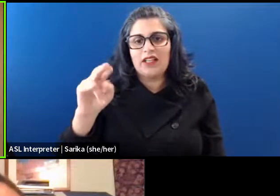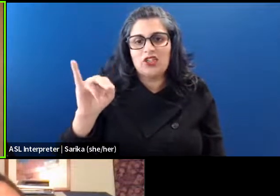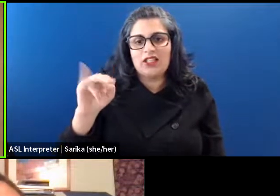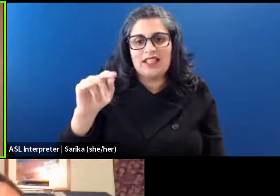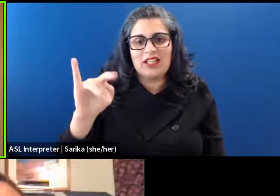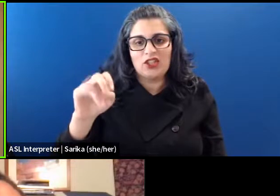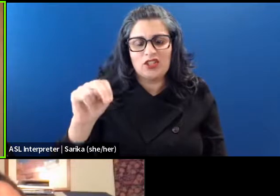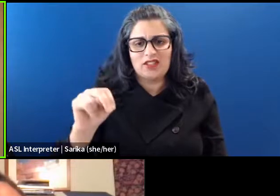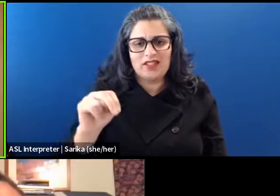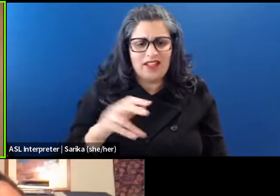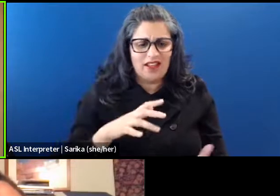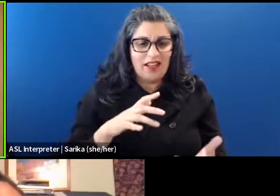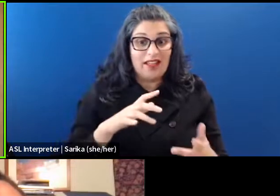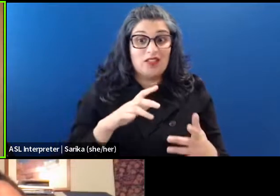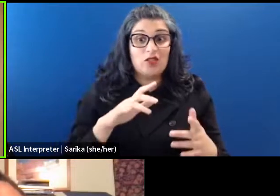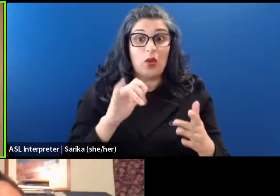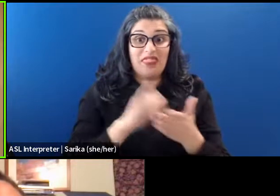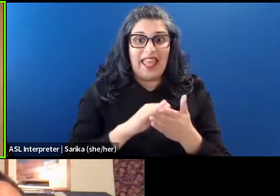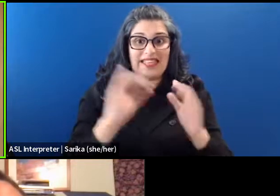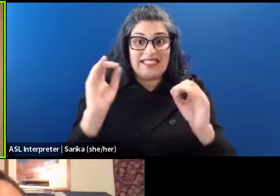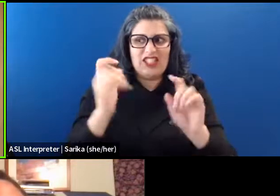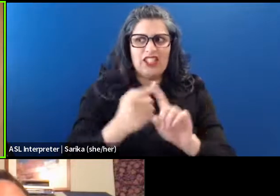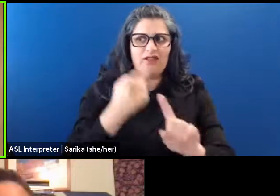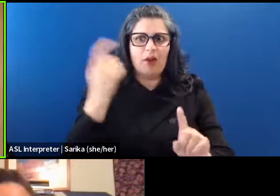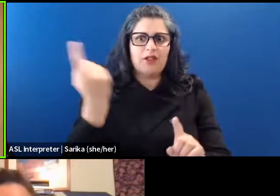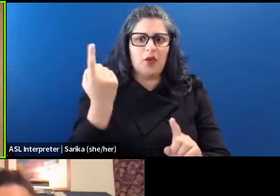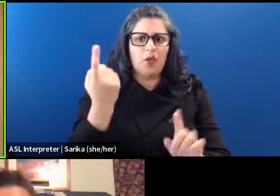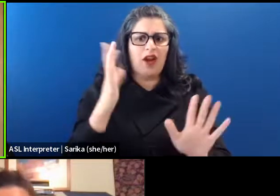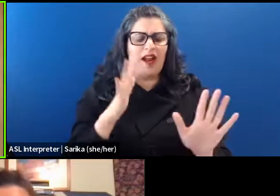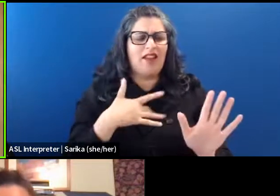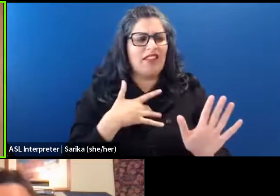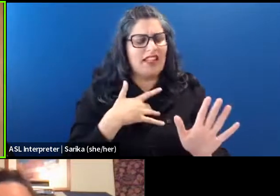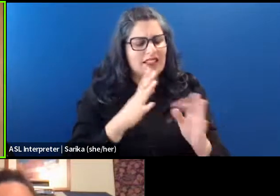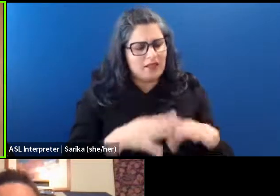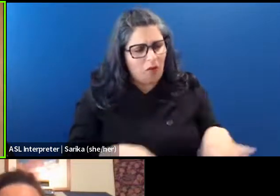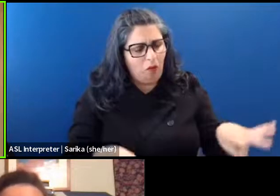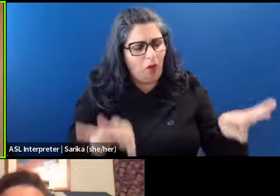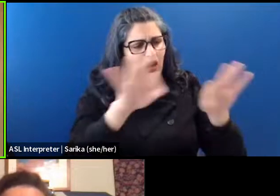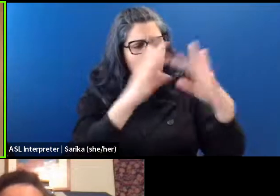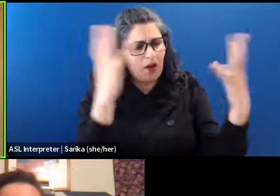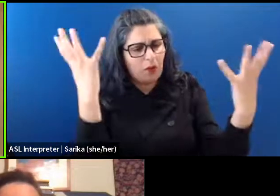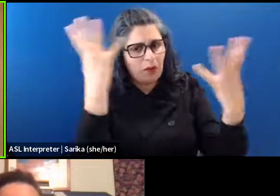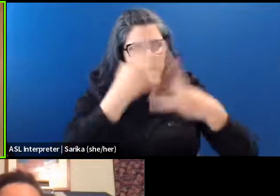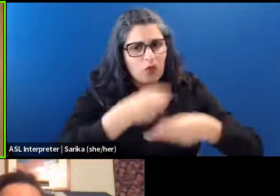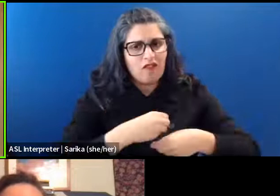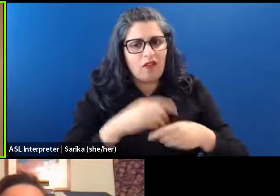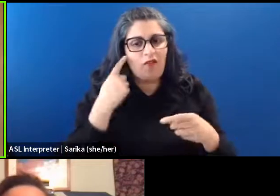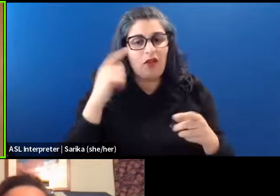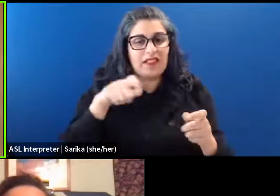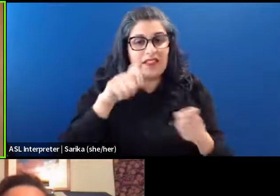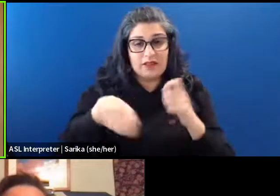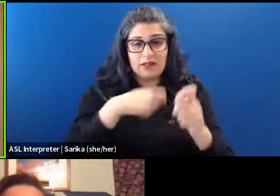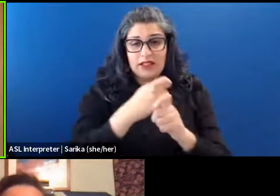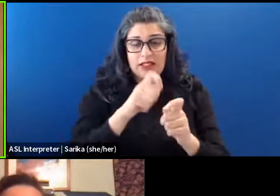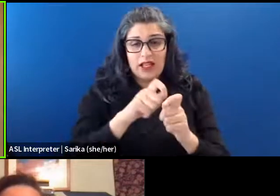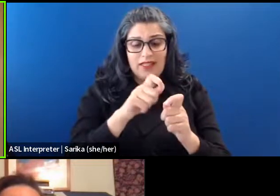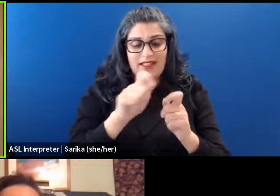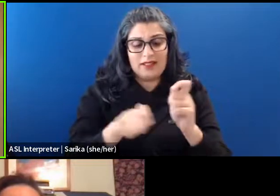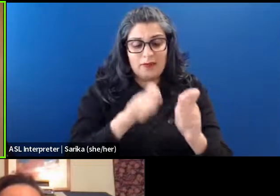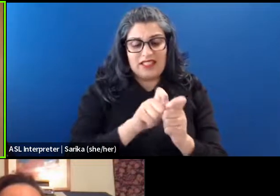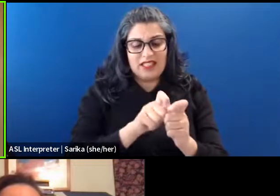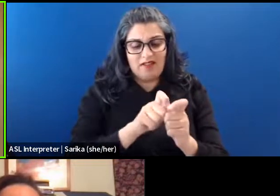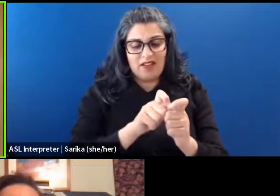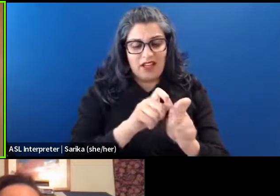really important and beautiful in this particular context, to say,